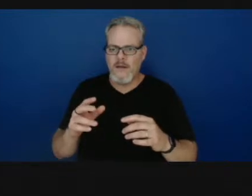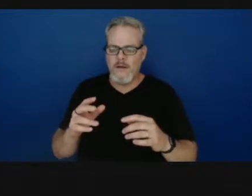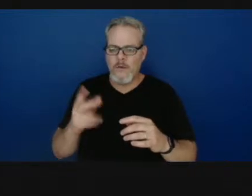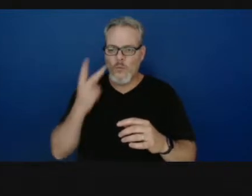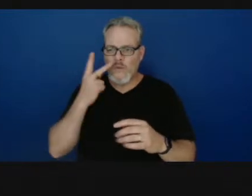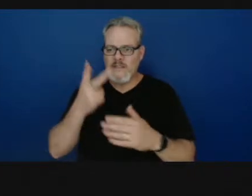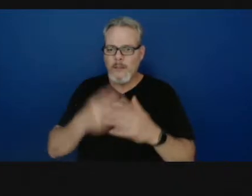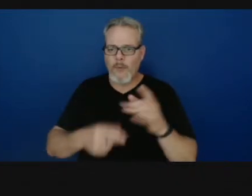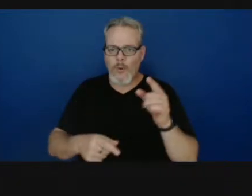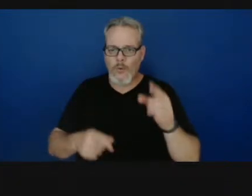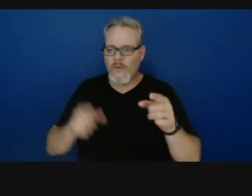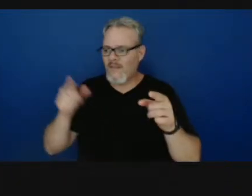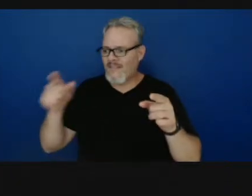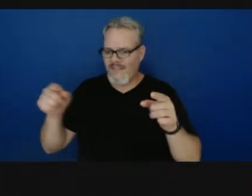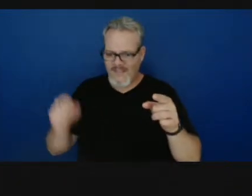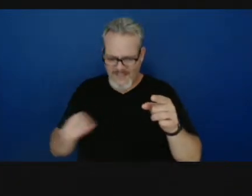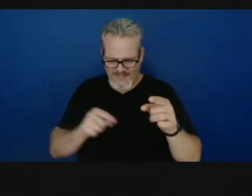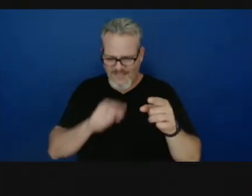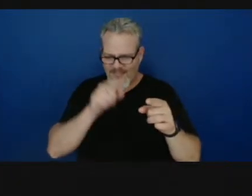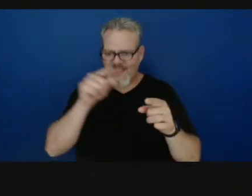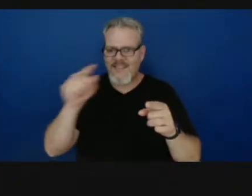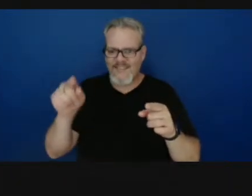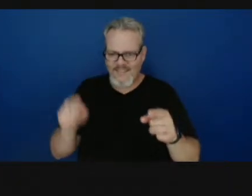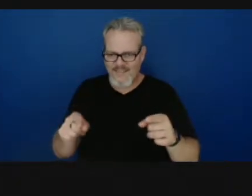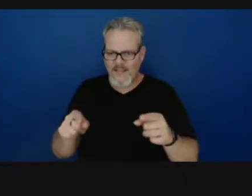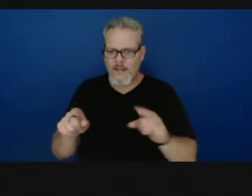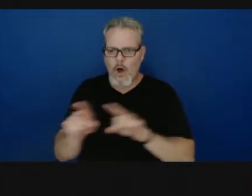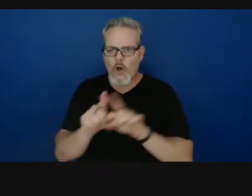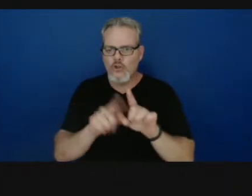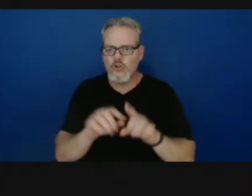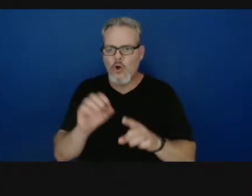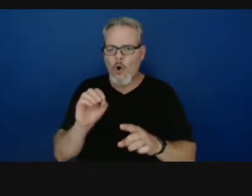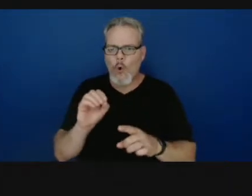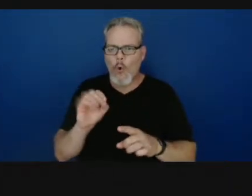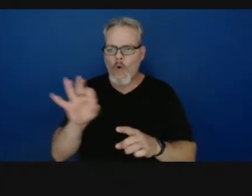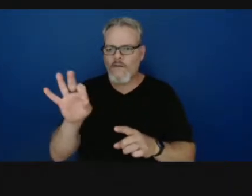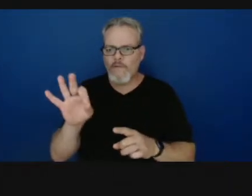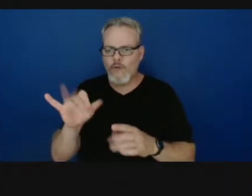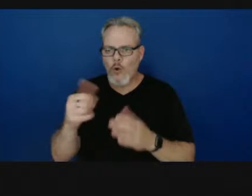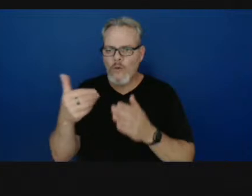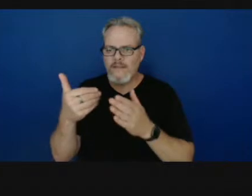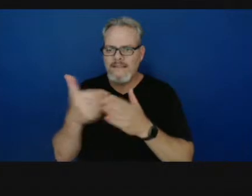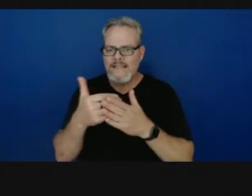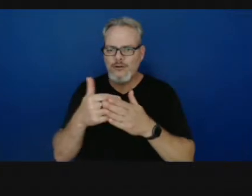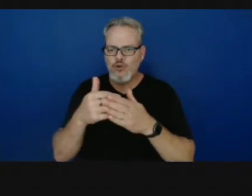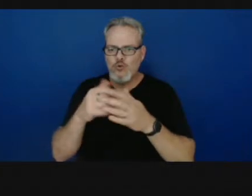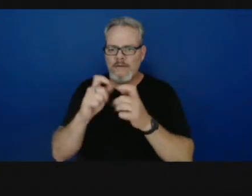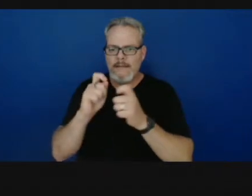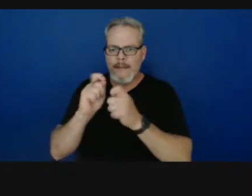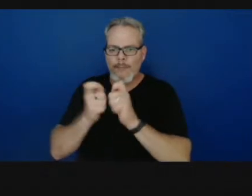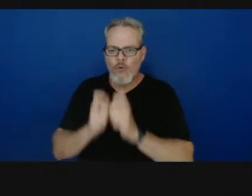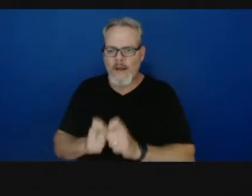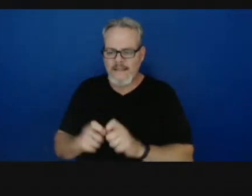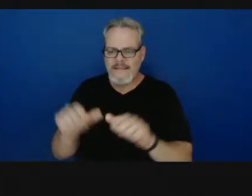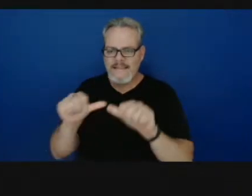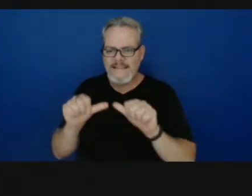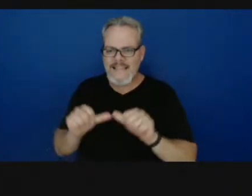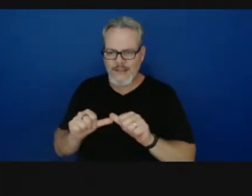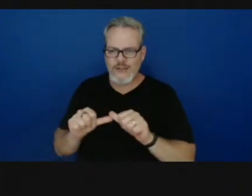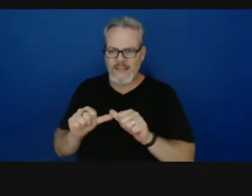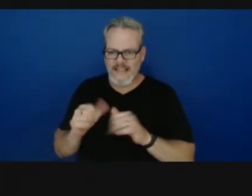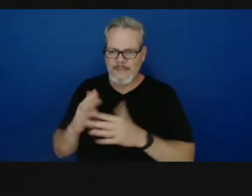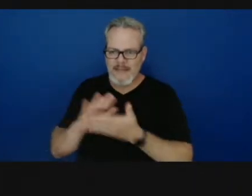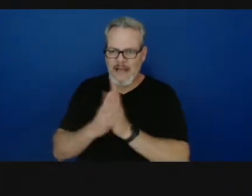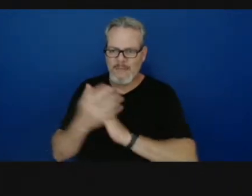Road. Also, the overflows on the braided section have seemingly solidified and the lava is